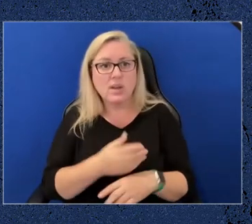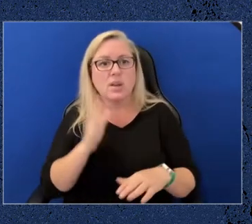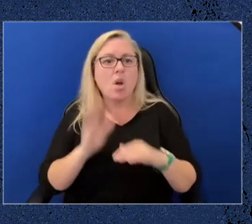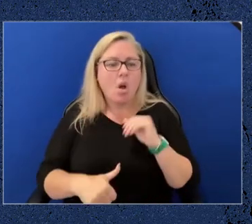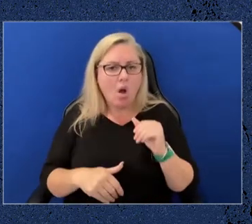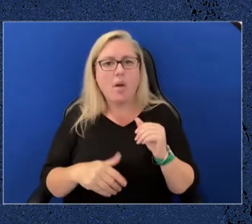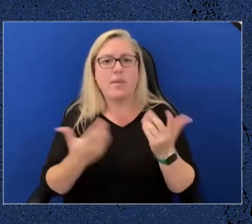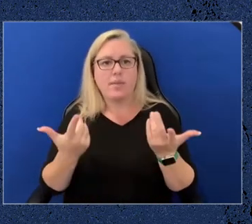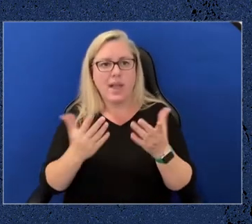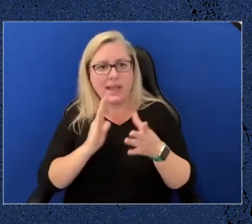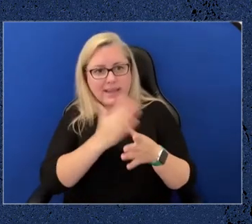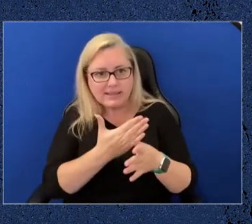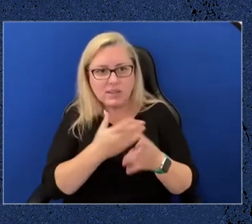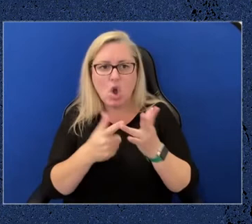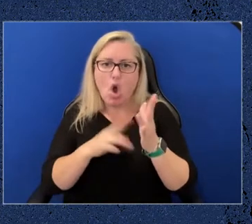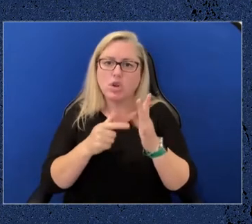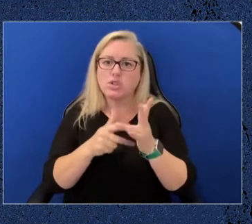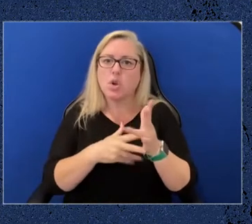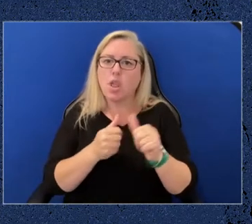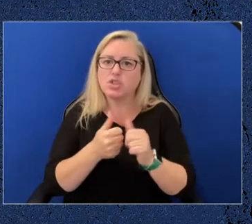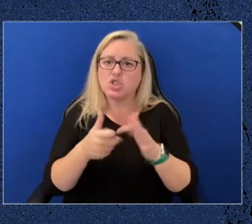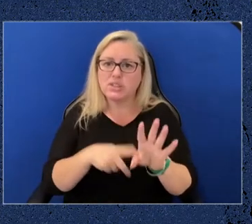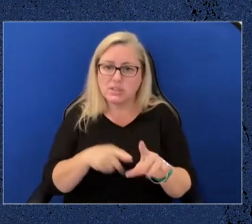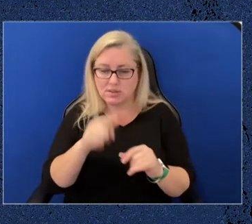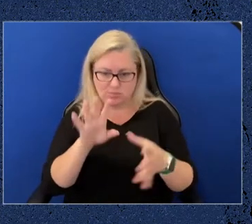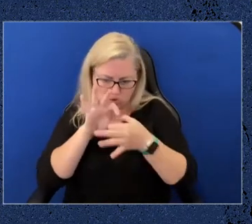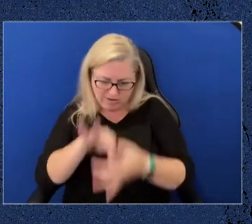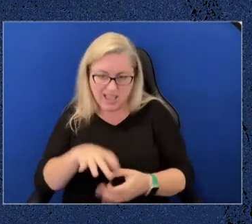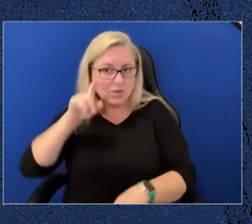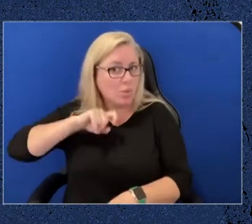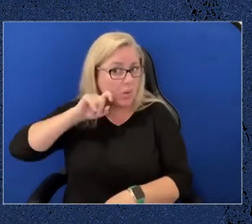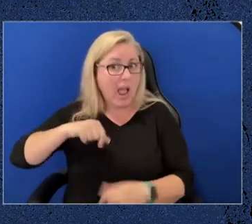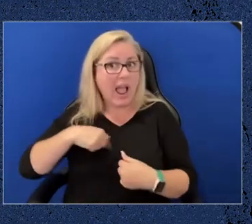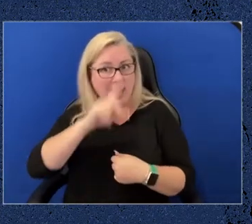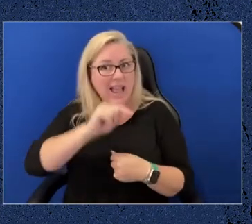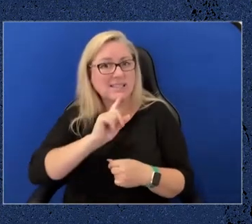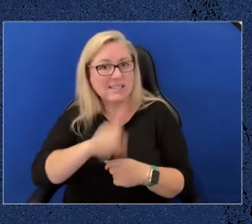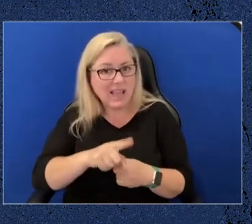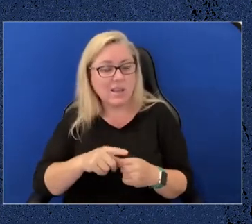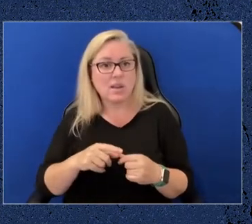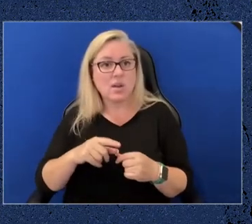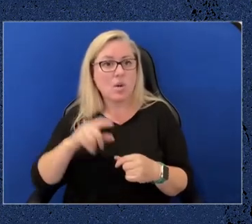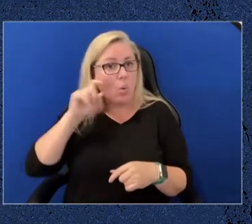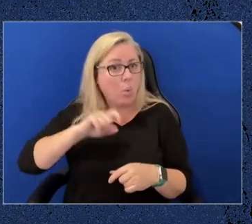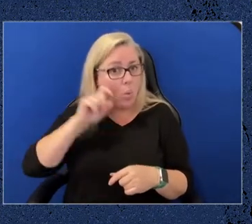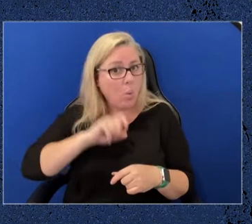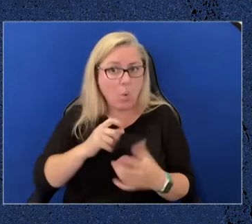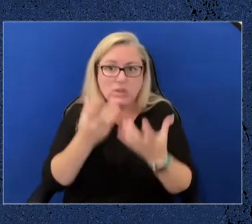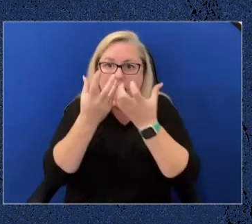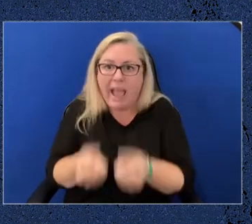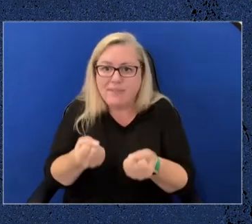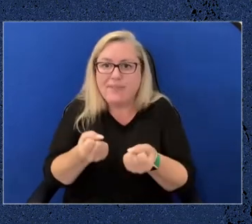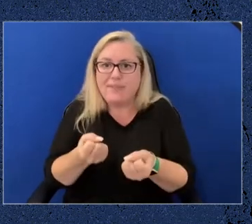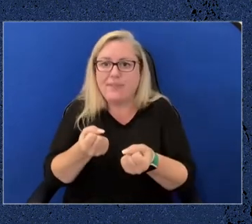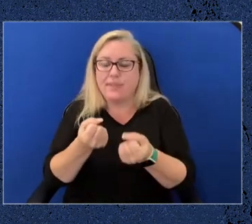that we relate to water and understand water. This is what I can come back and say with absolute confidence, that water has life. Water does not give life. Water is not life.